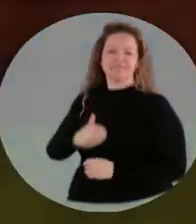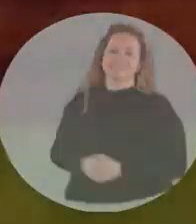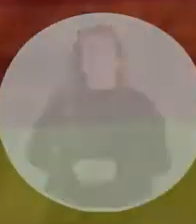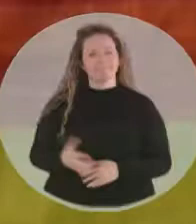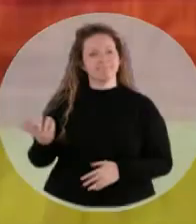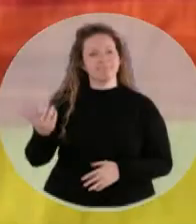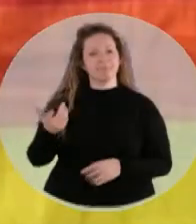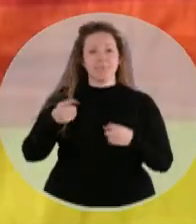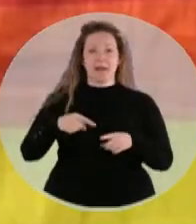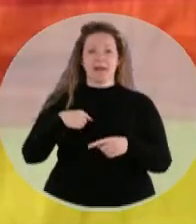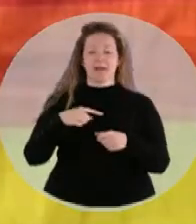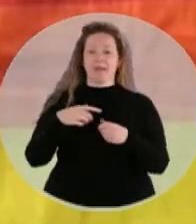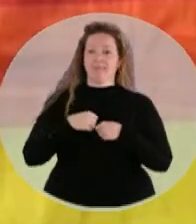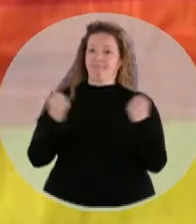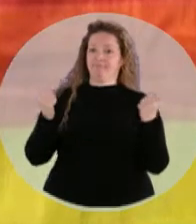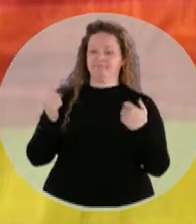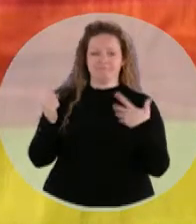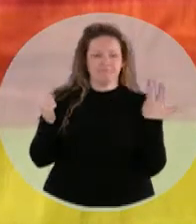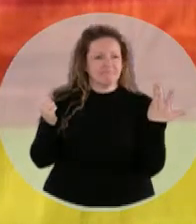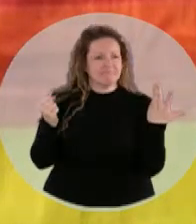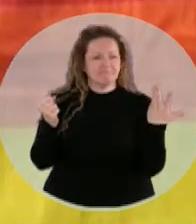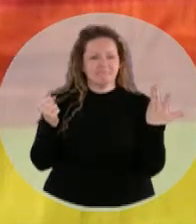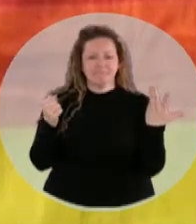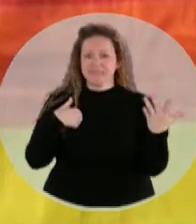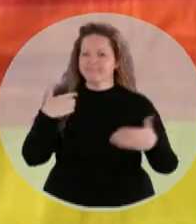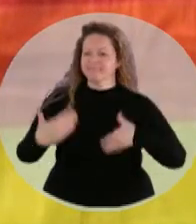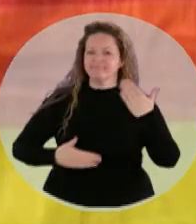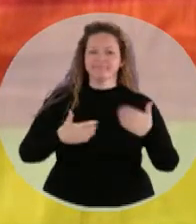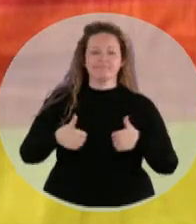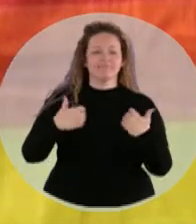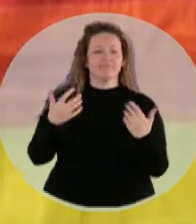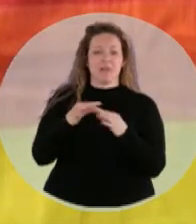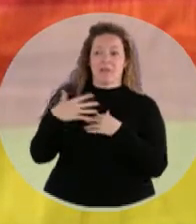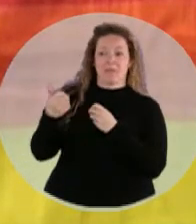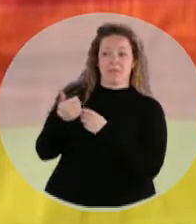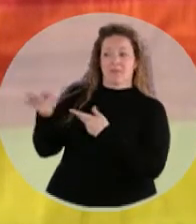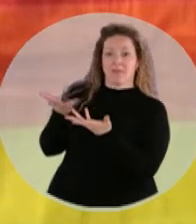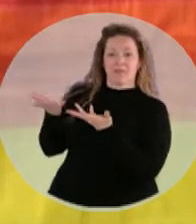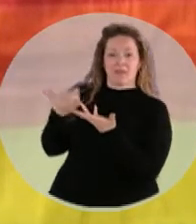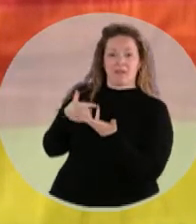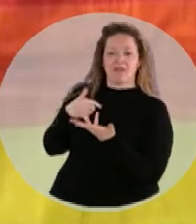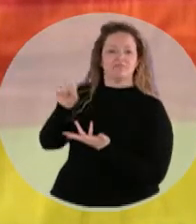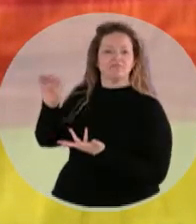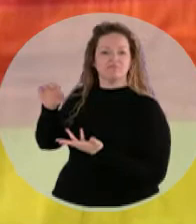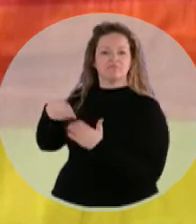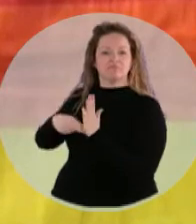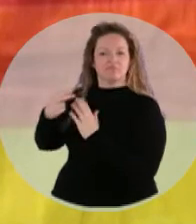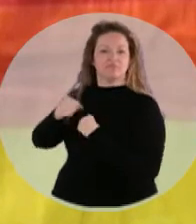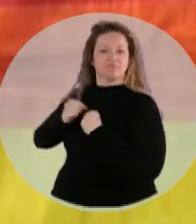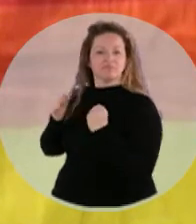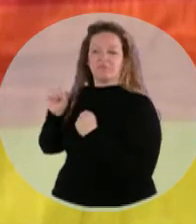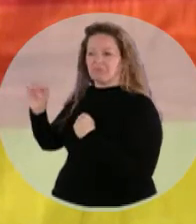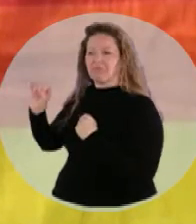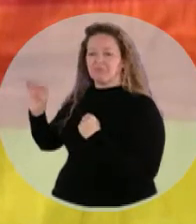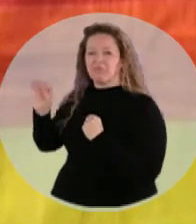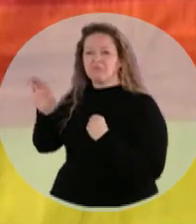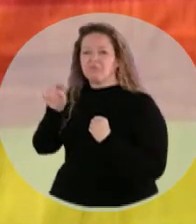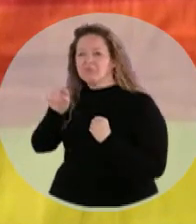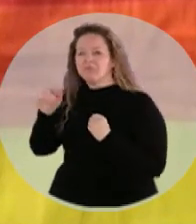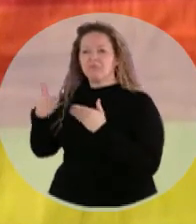I don't think I've ever really had a defining moment where I came out. I want people to get to know me as a person, and